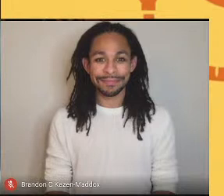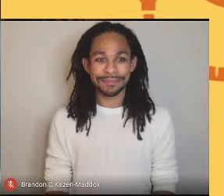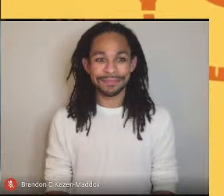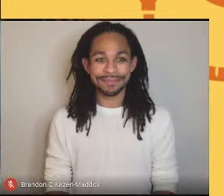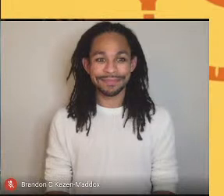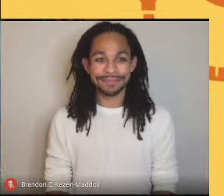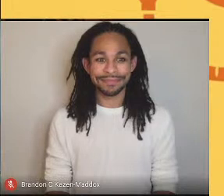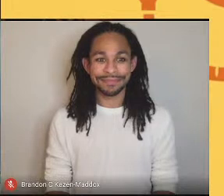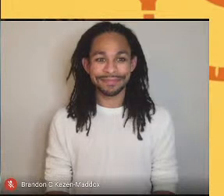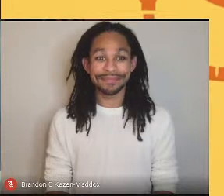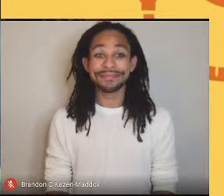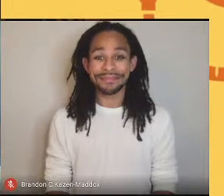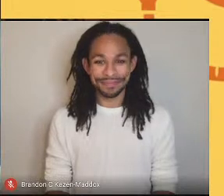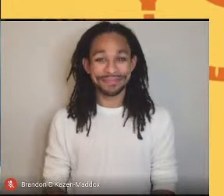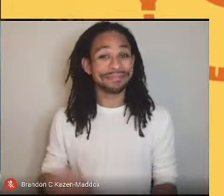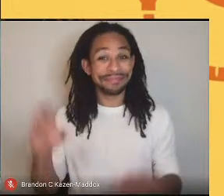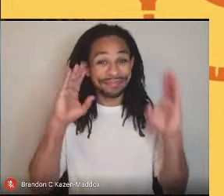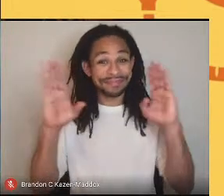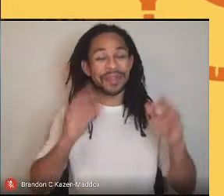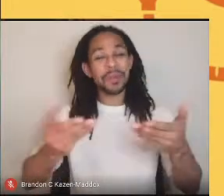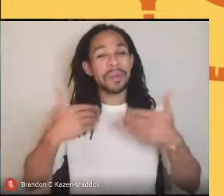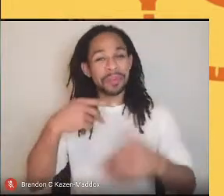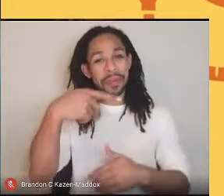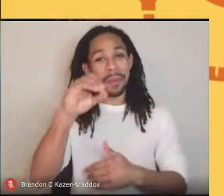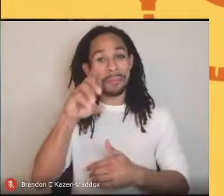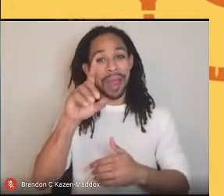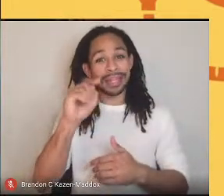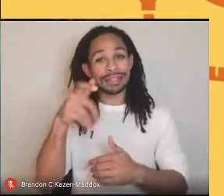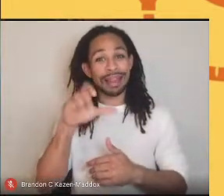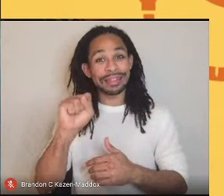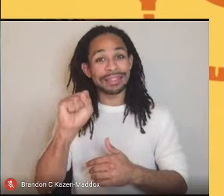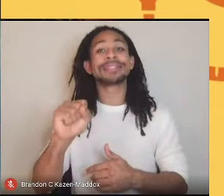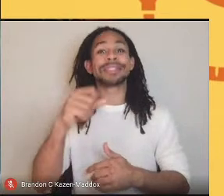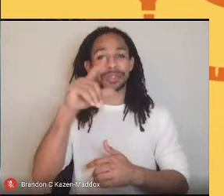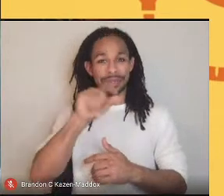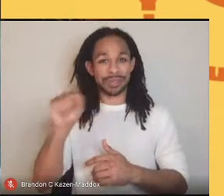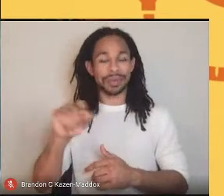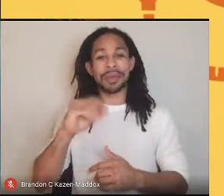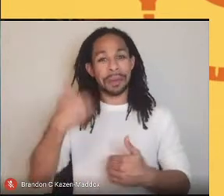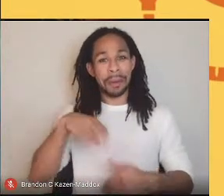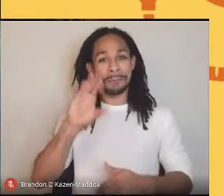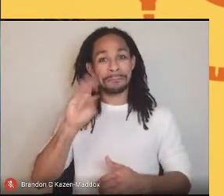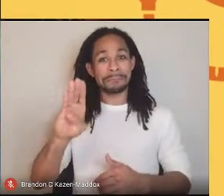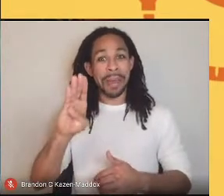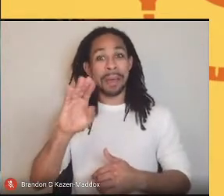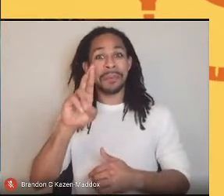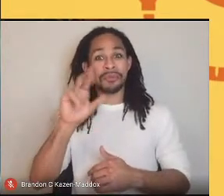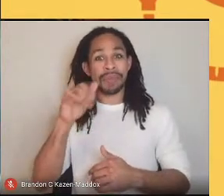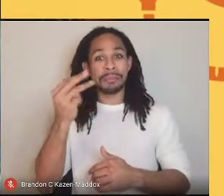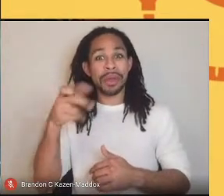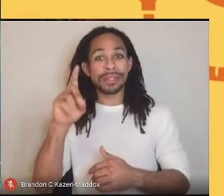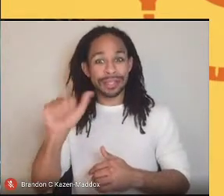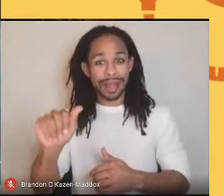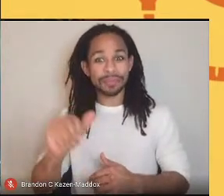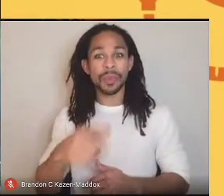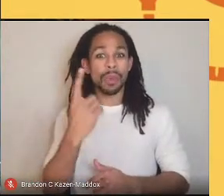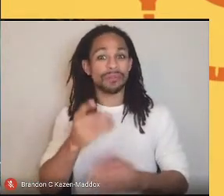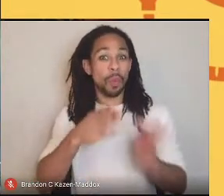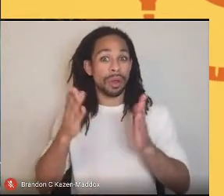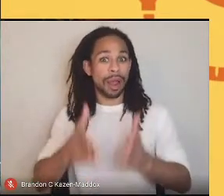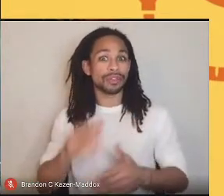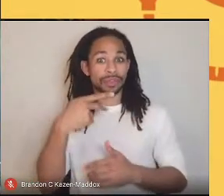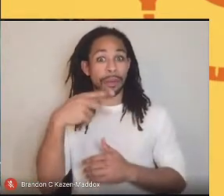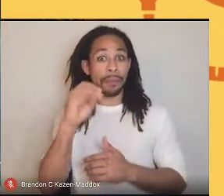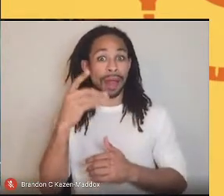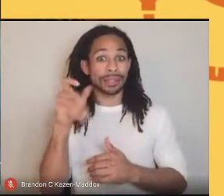Oh, sorry. Welcome to PodTales 2020. I'm Bob Ramunda, one of the organizers of PodTales. We're so excited to be putting